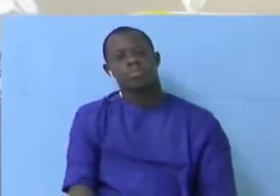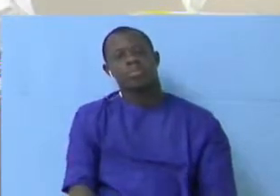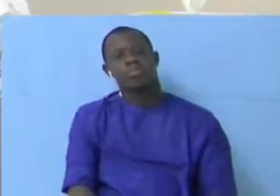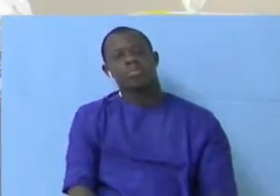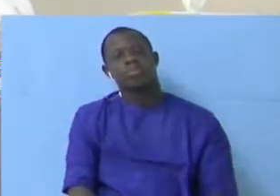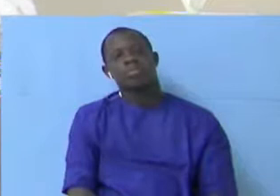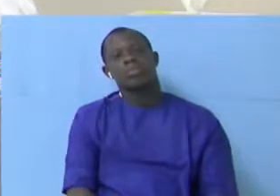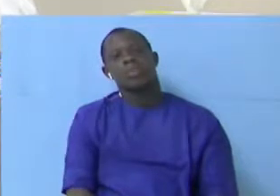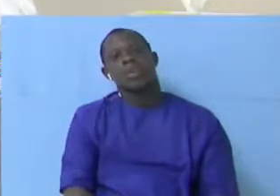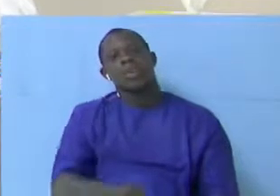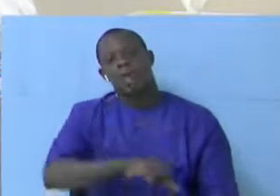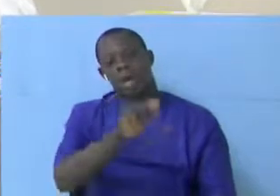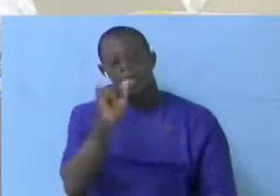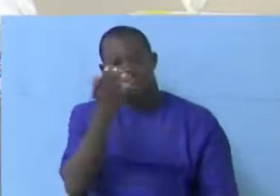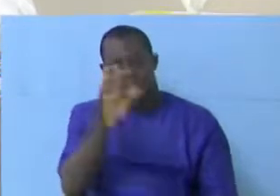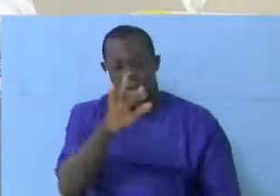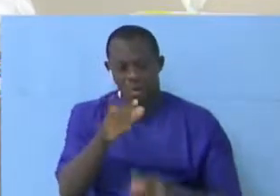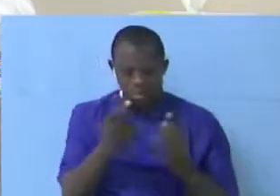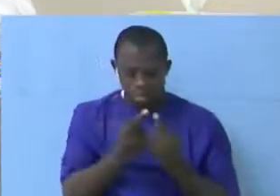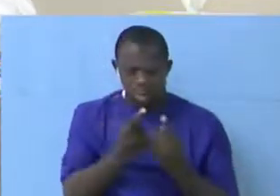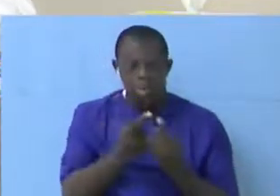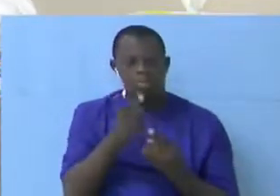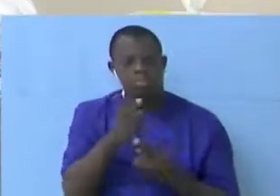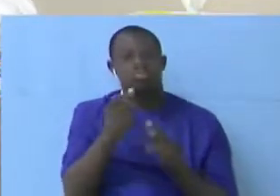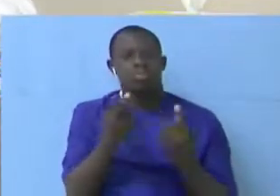but for whatever it is worth,